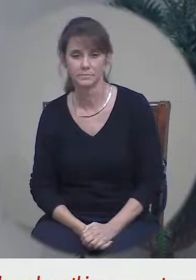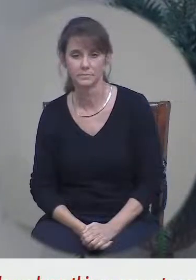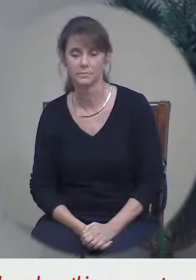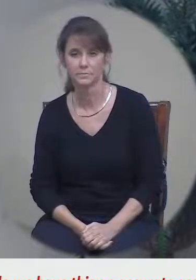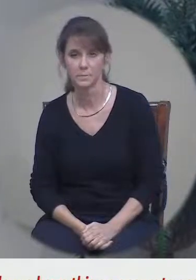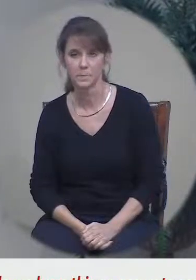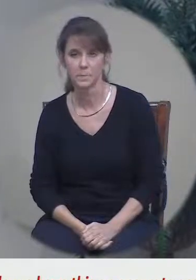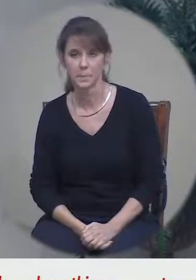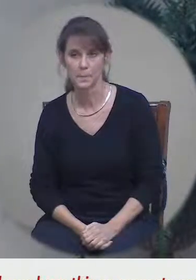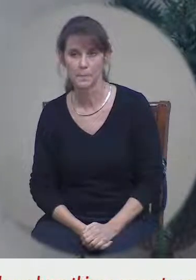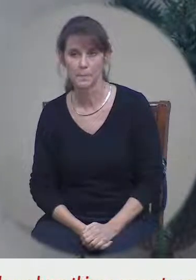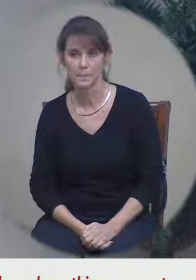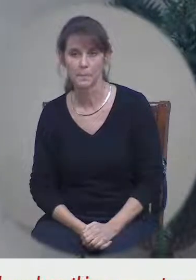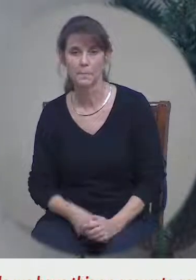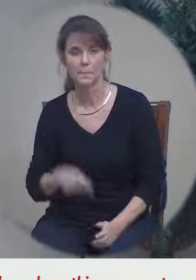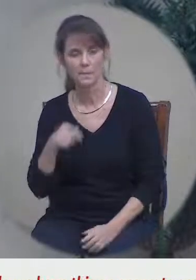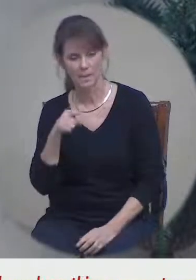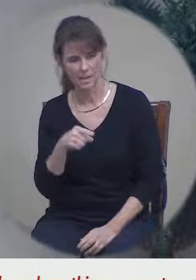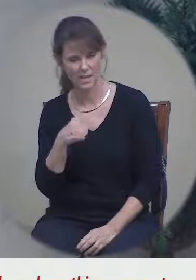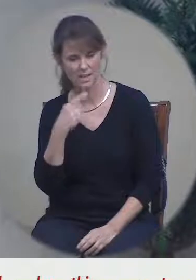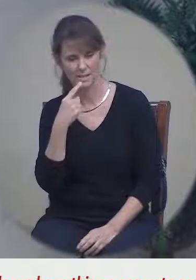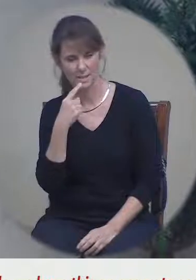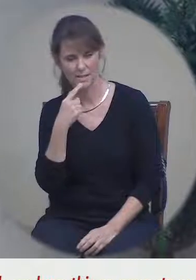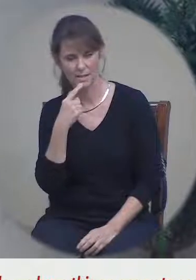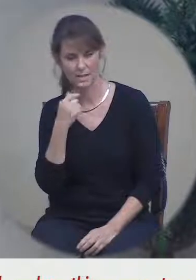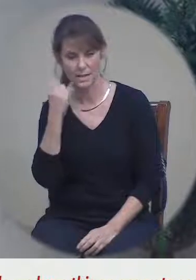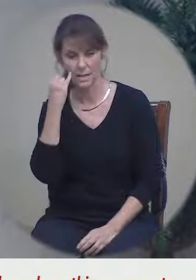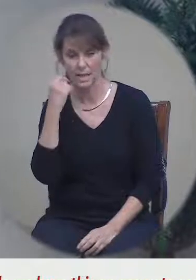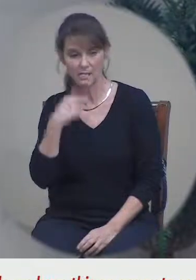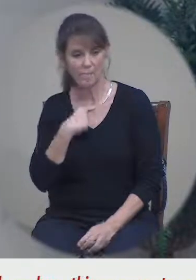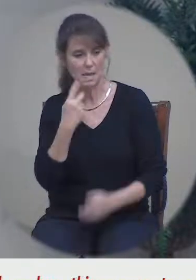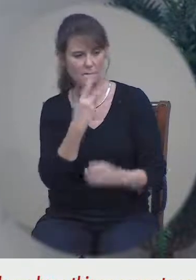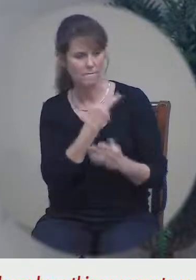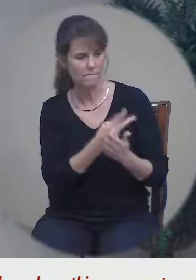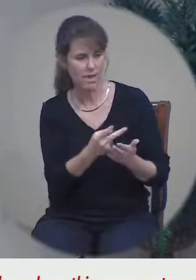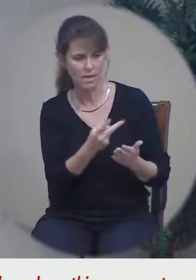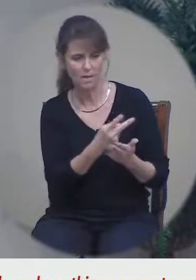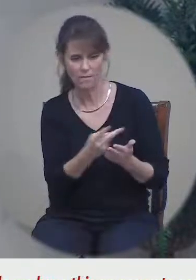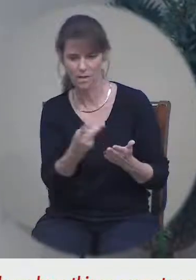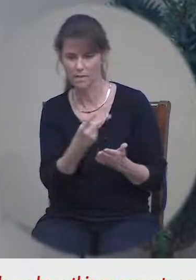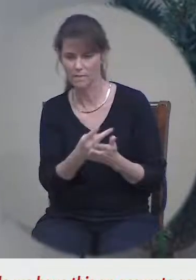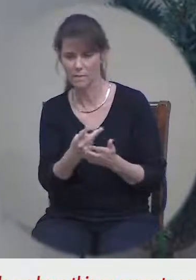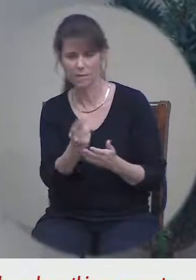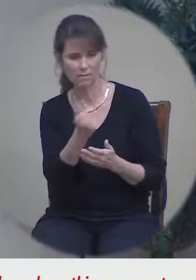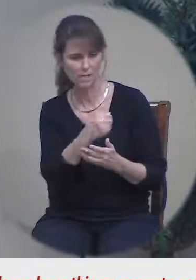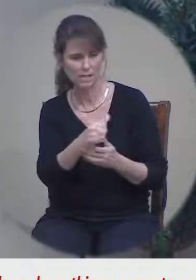the past, but he's saying, if I have failed in any one of these,